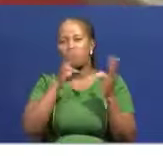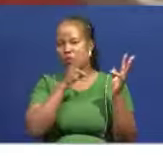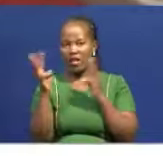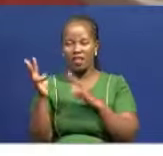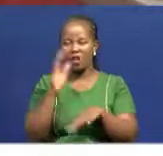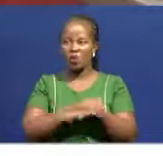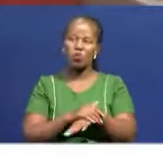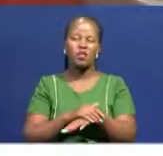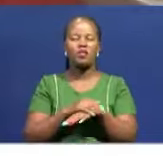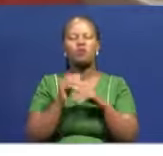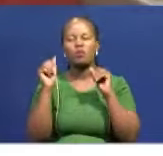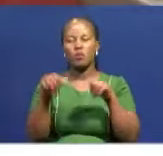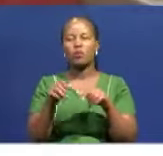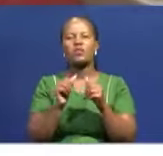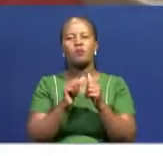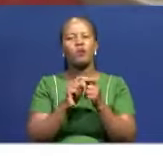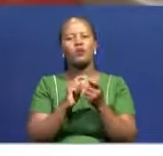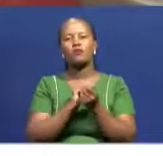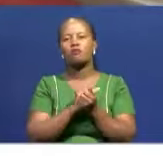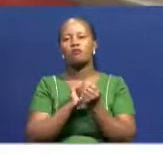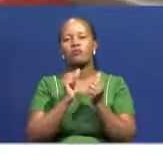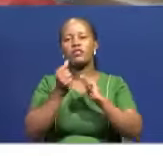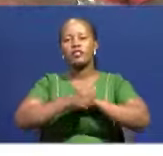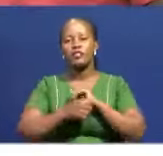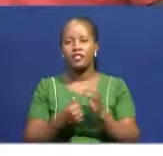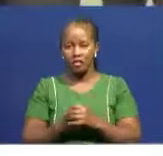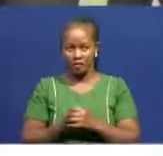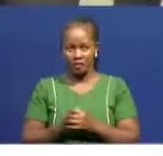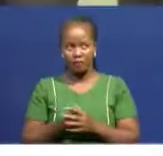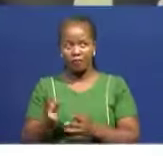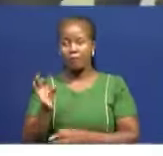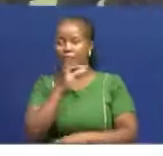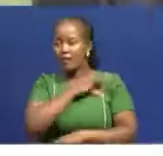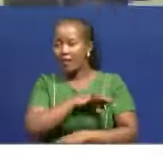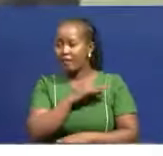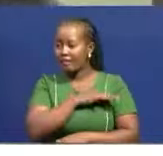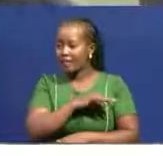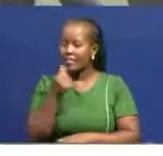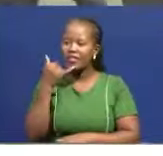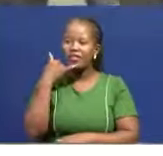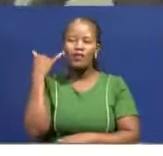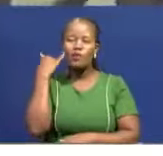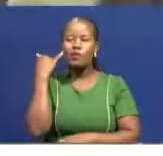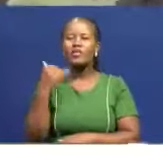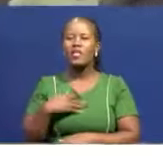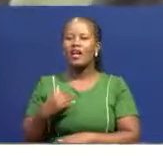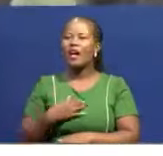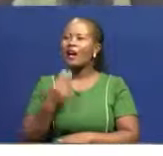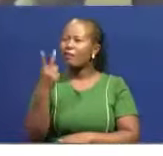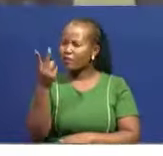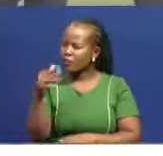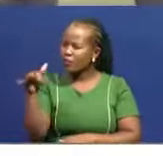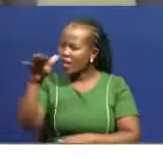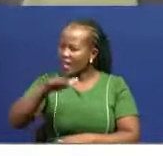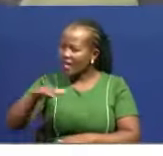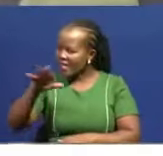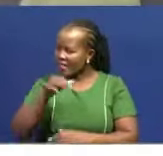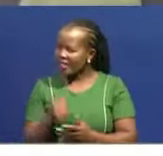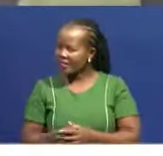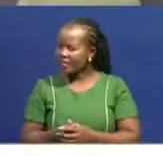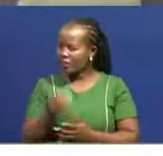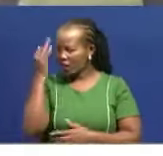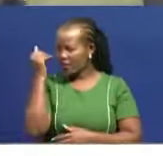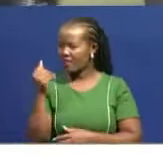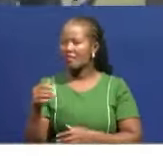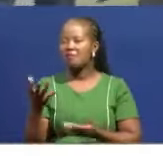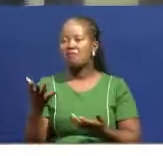could change the dynamics. How it goes. Well, the advantage of Nakuru is that they've got two pitches on one ground. Let's see how they work around them. Yeah. Because I know they would love